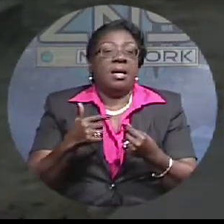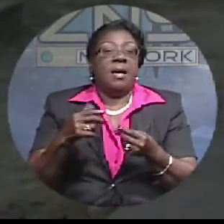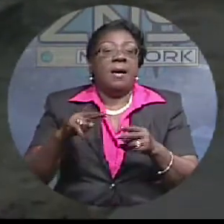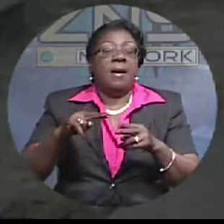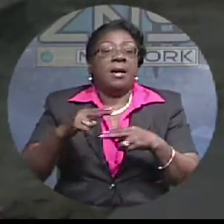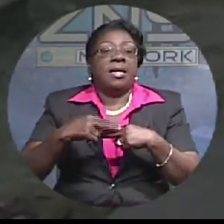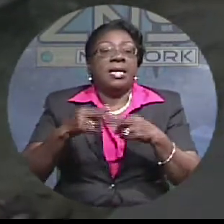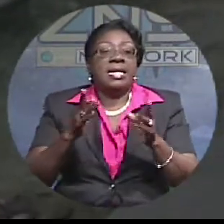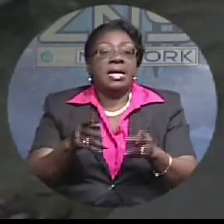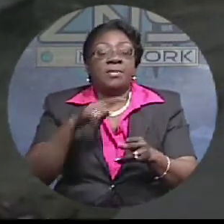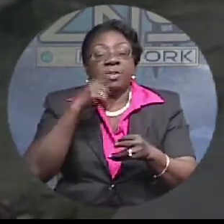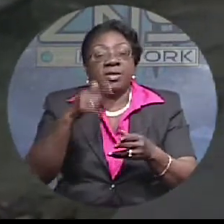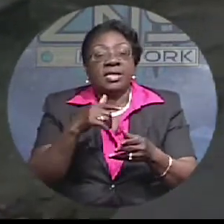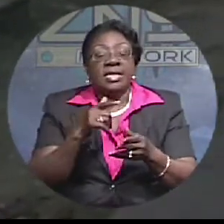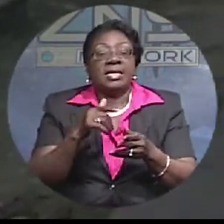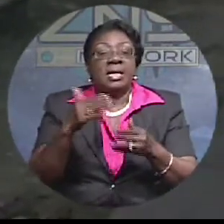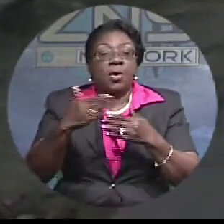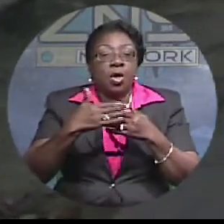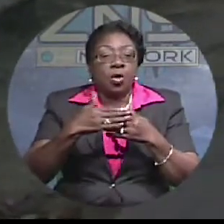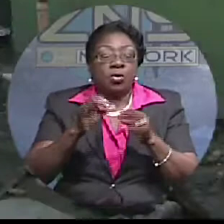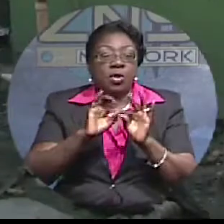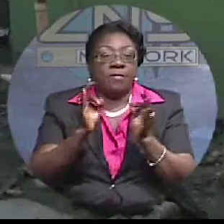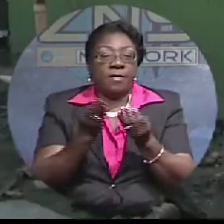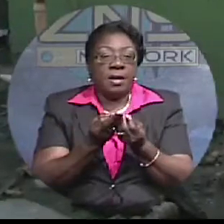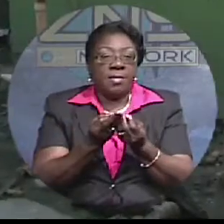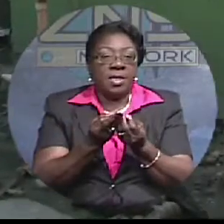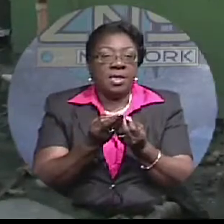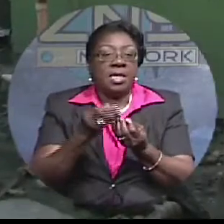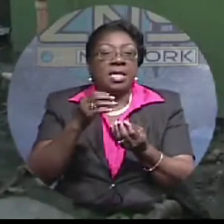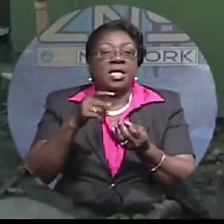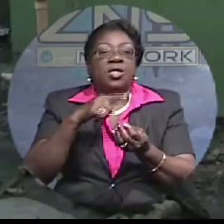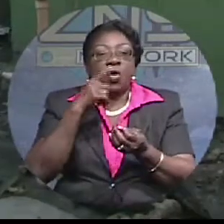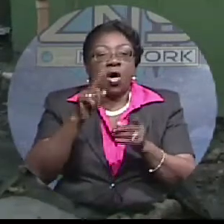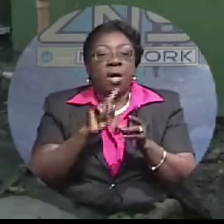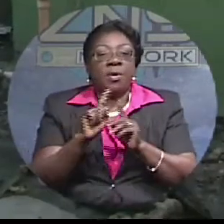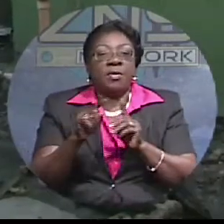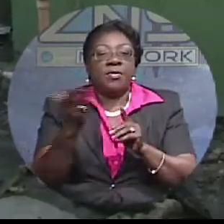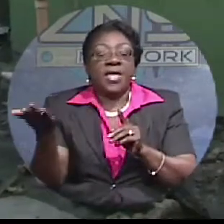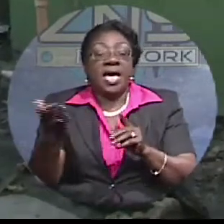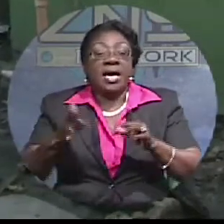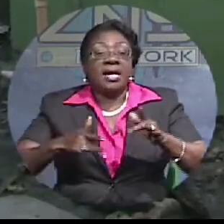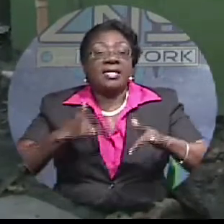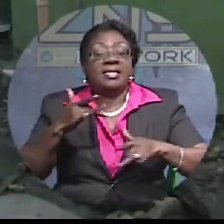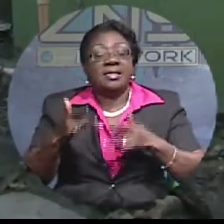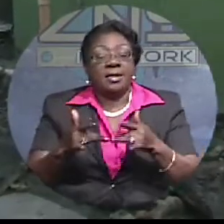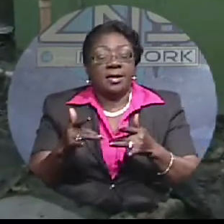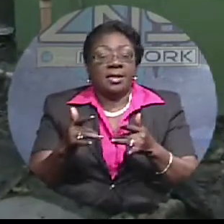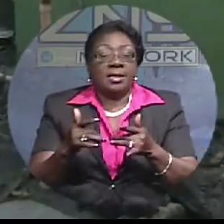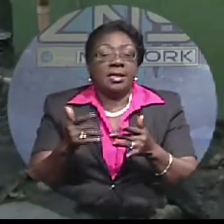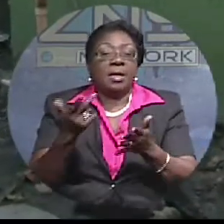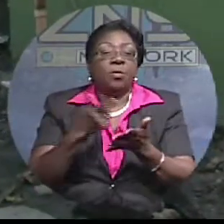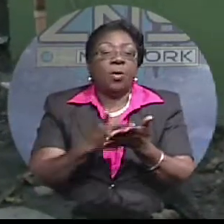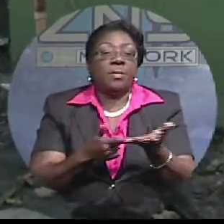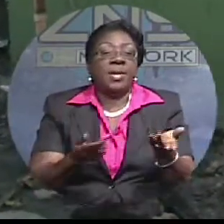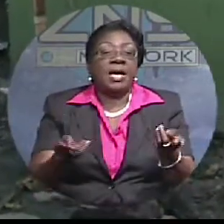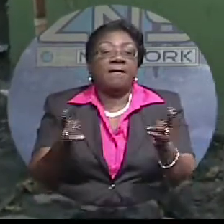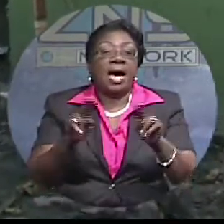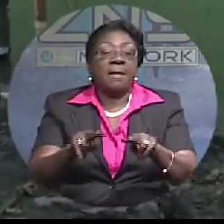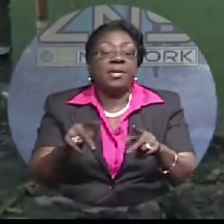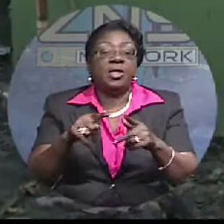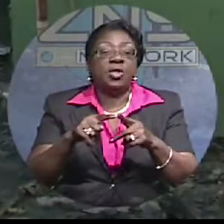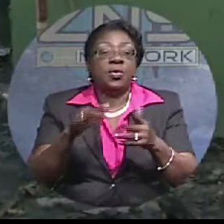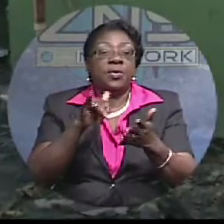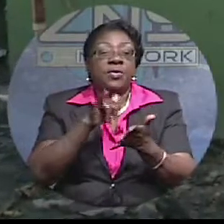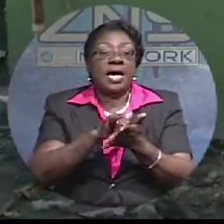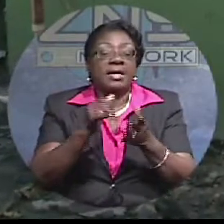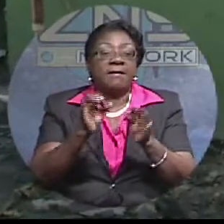talk with our news team off camera, expressing their concern about what may or may not have happened to that family. Many